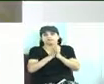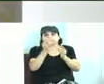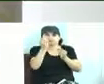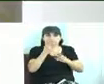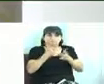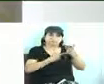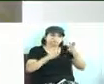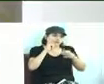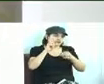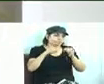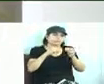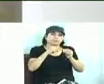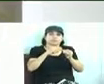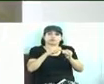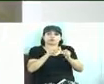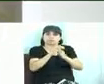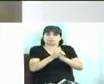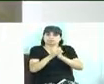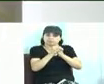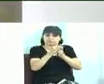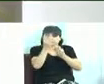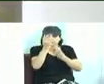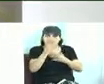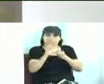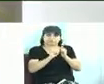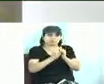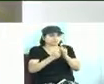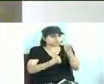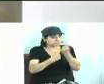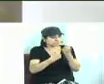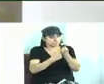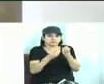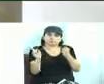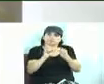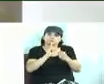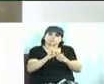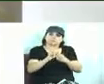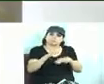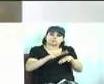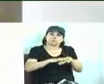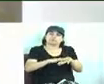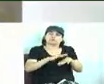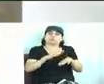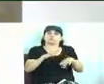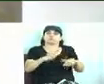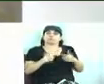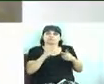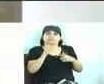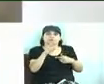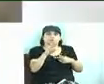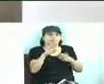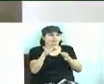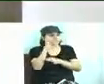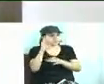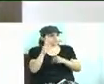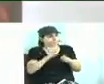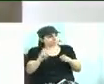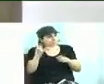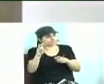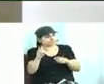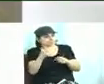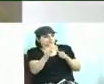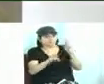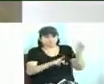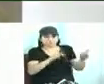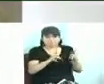so that we can know how to support you wherever you may be on your life or spiritual journey. And to everybody who is here,